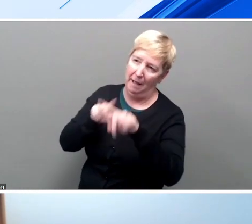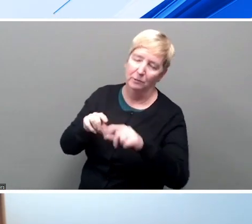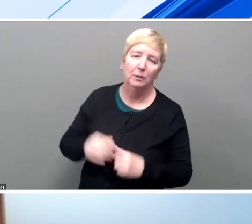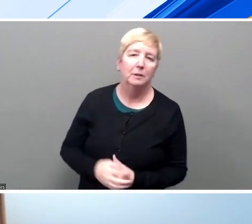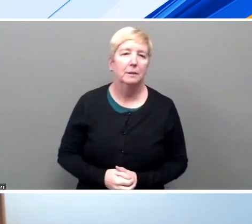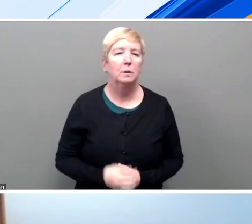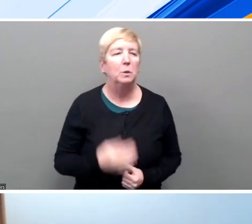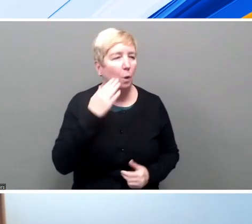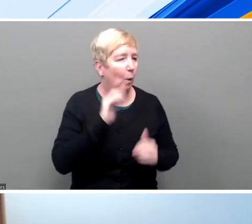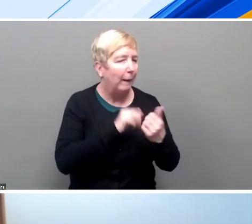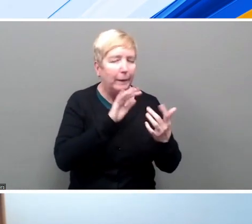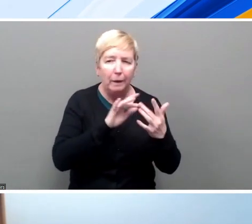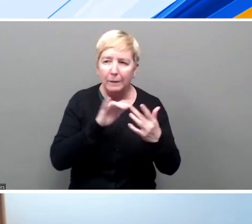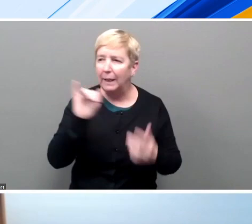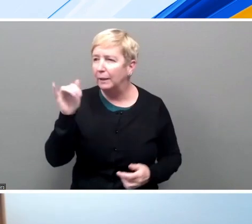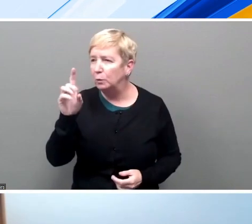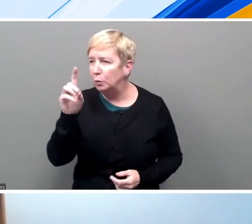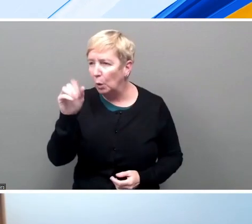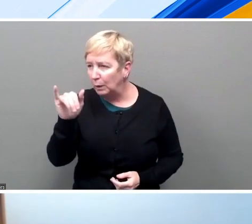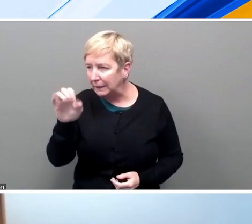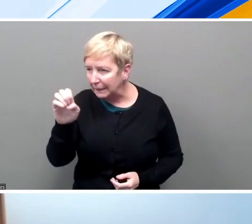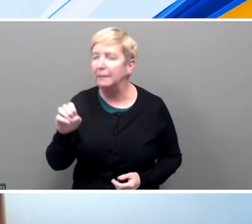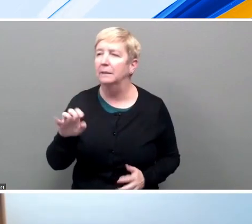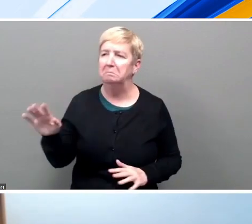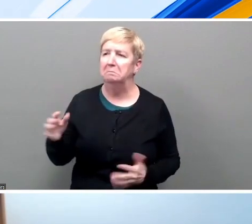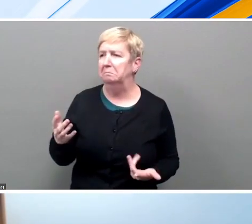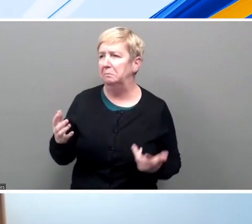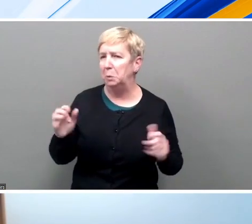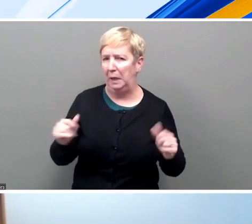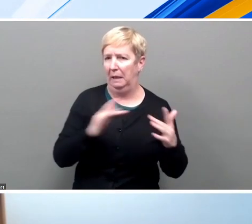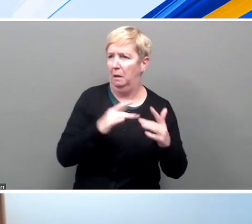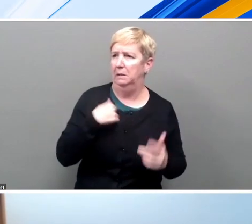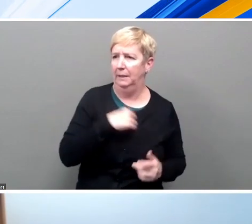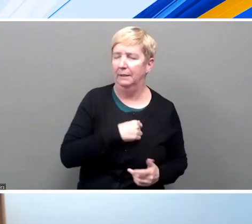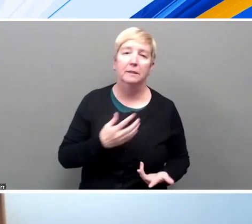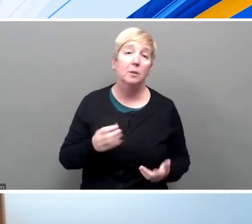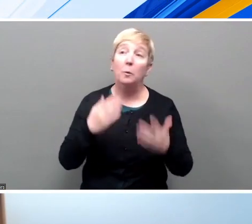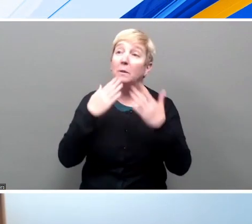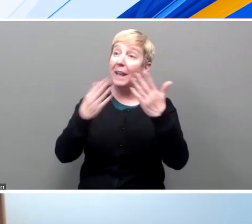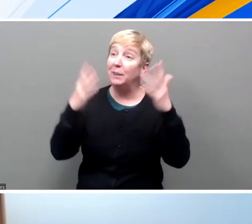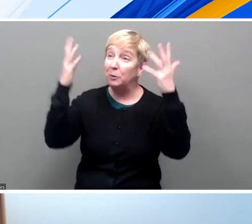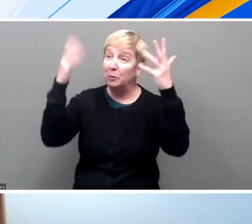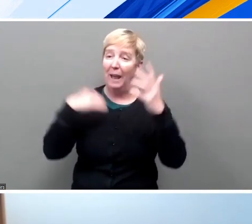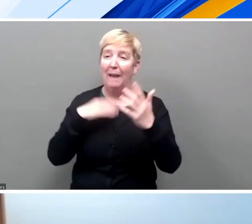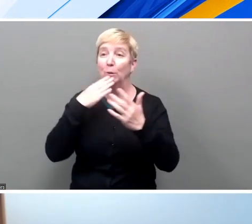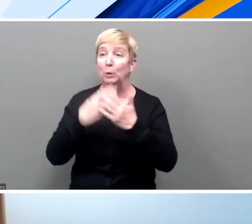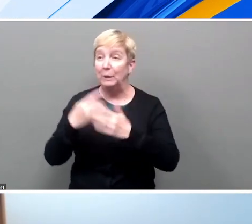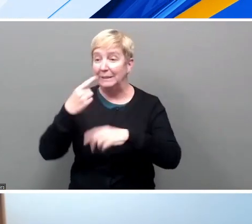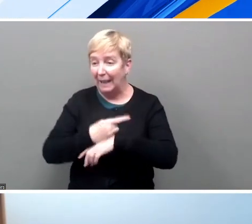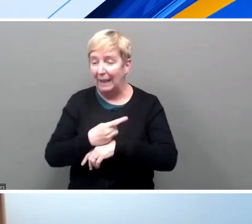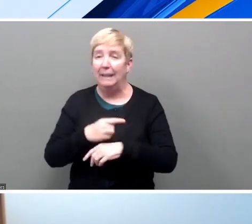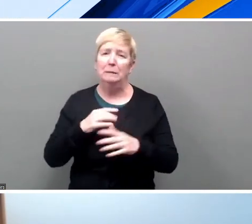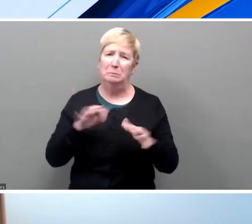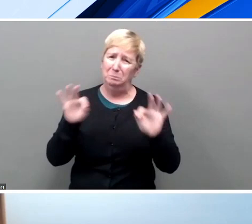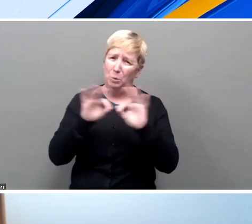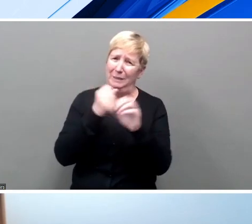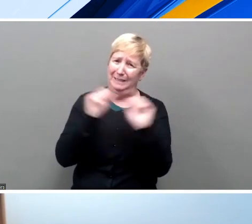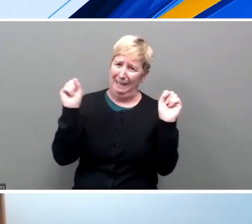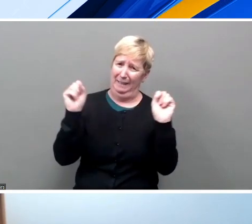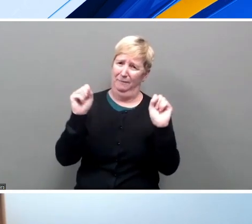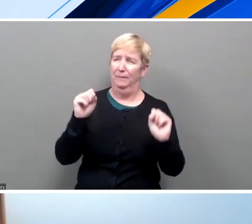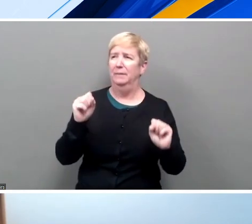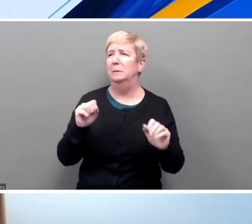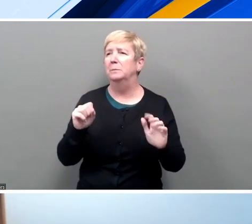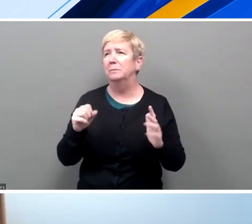need questions answered, and we'll have a way to do that for you as well. So thanks, have a good day, be safe, and think about how you can make